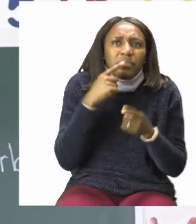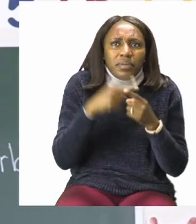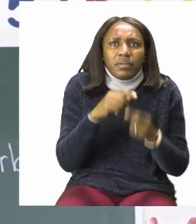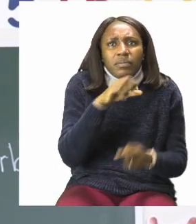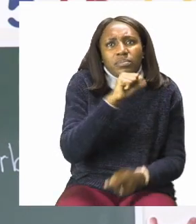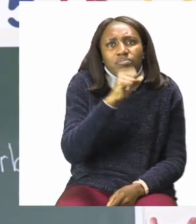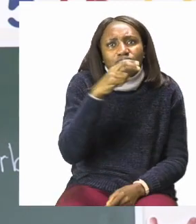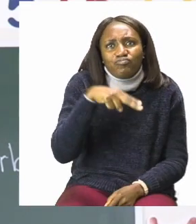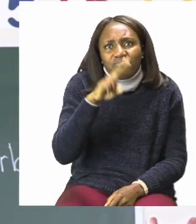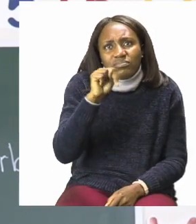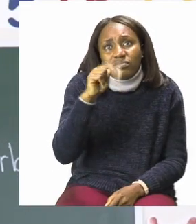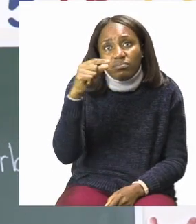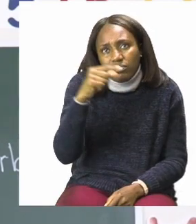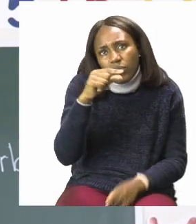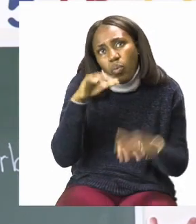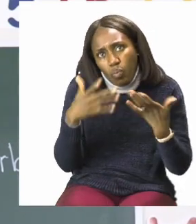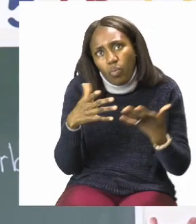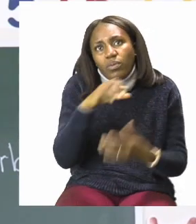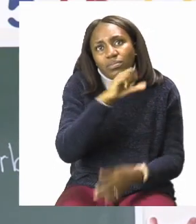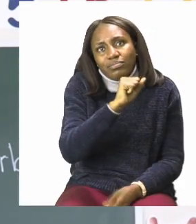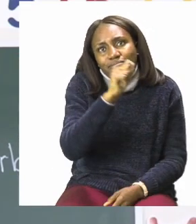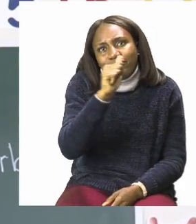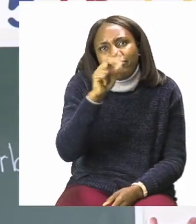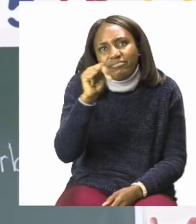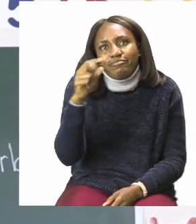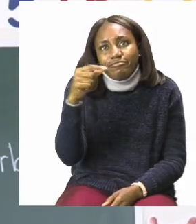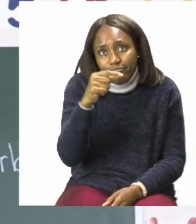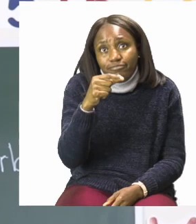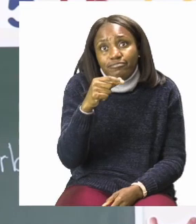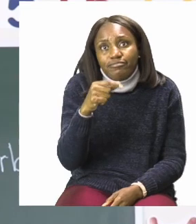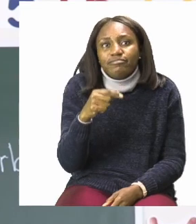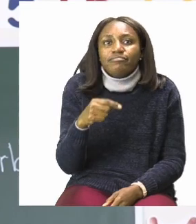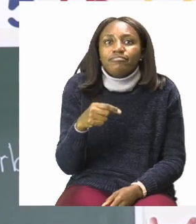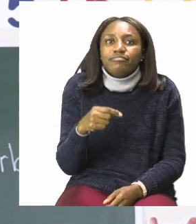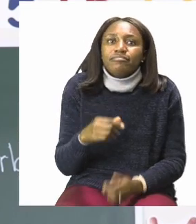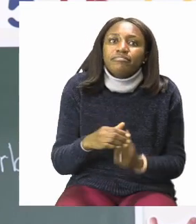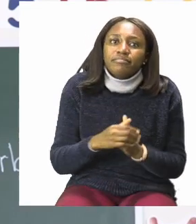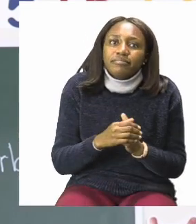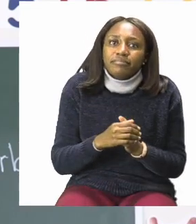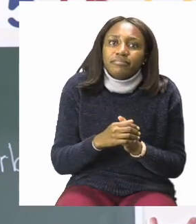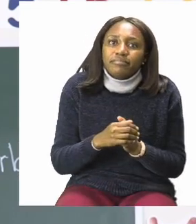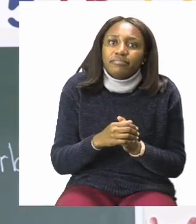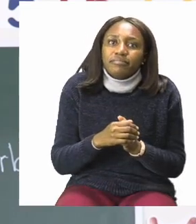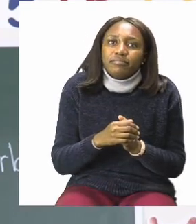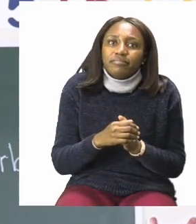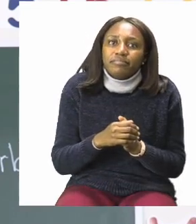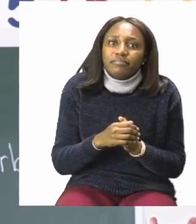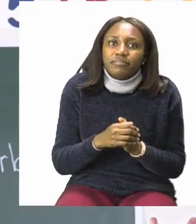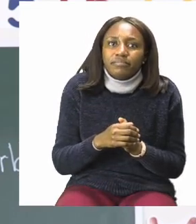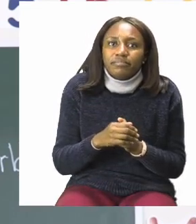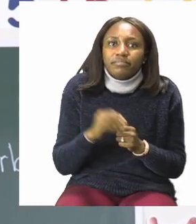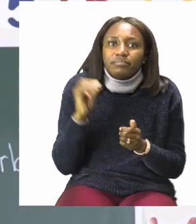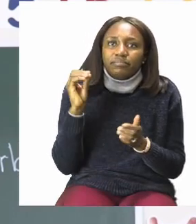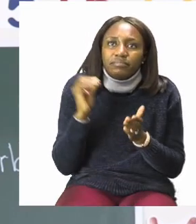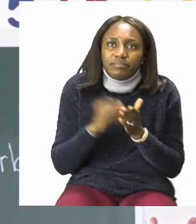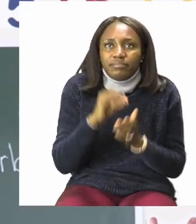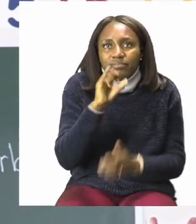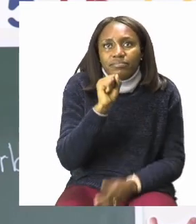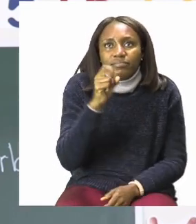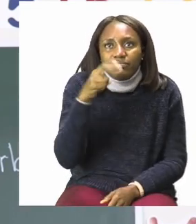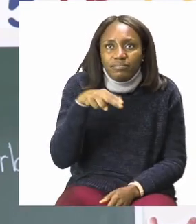people say sung. So we're going to say sung. I sung at the